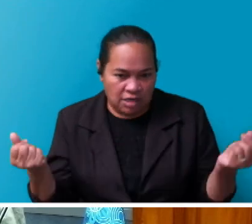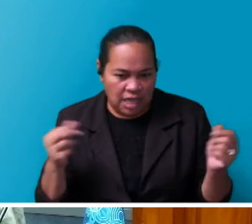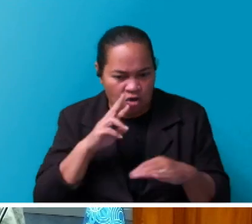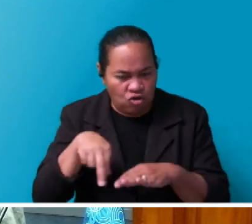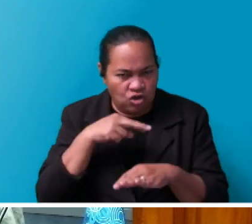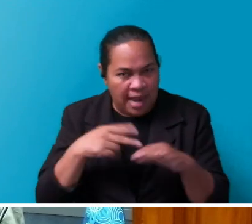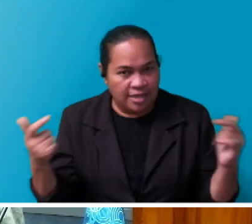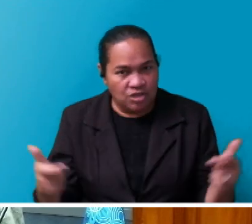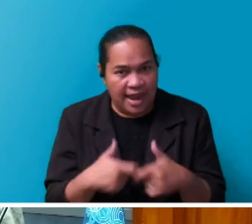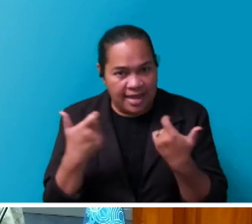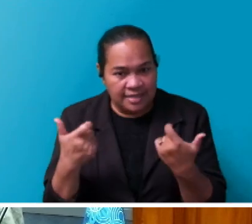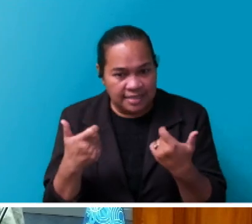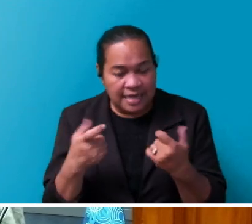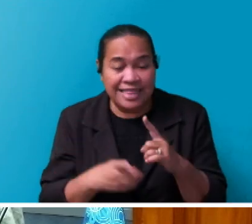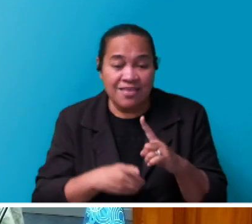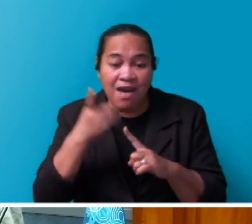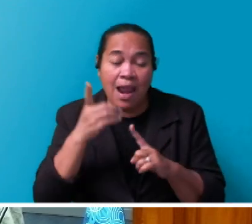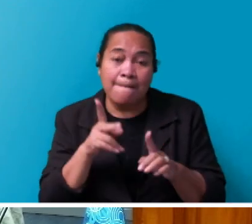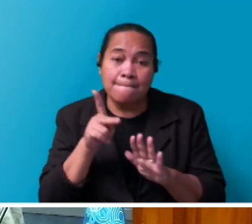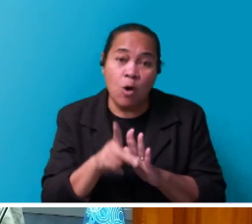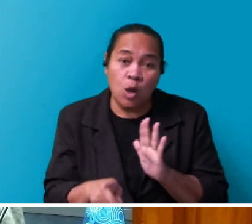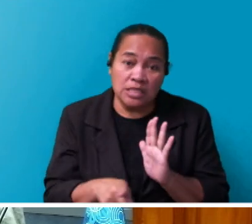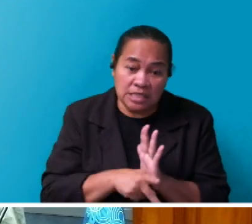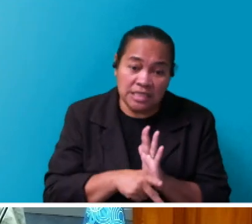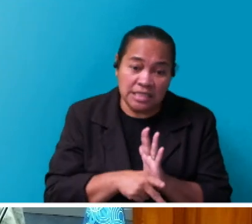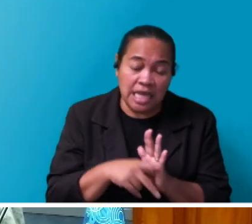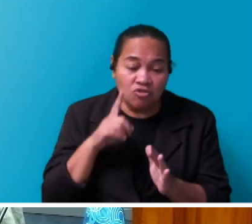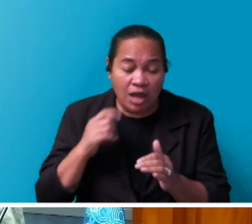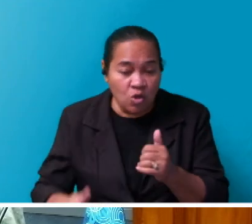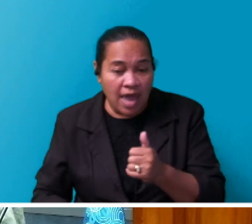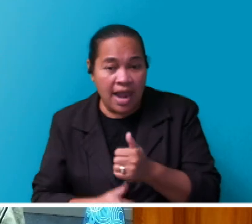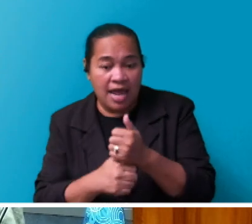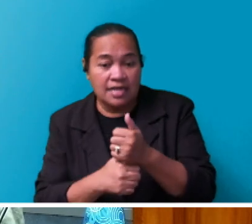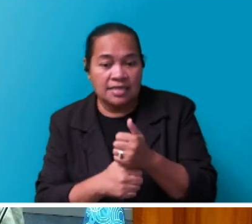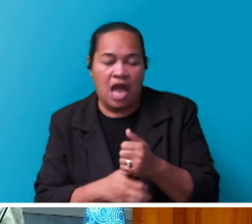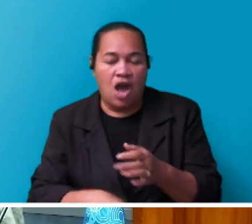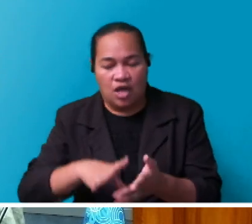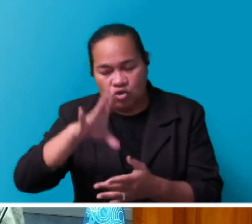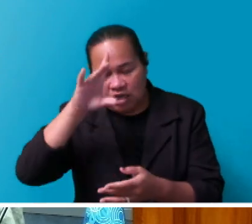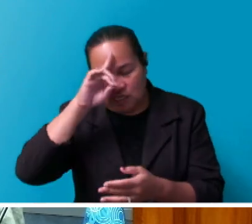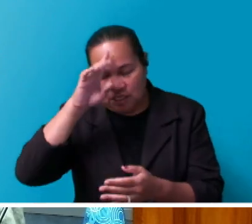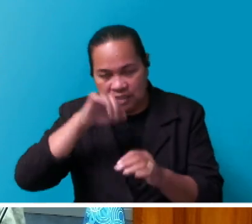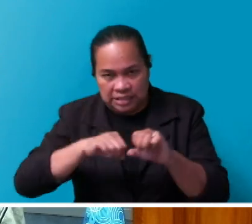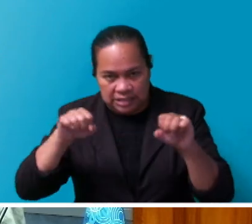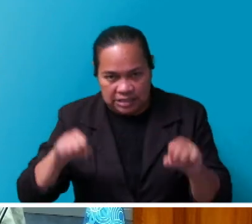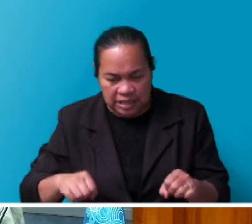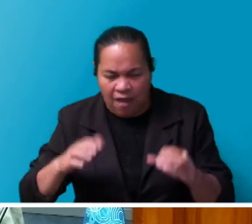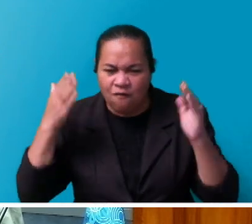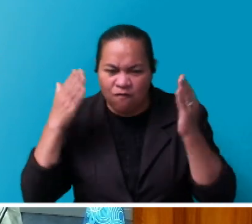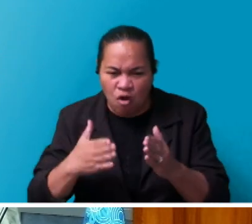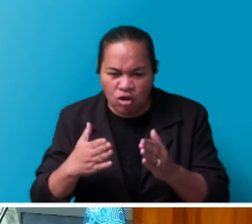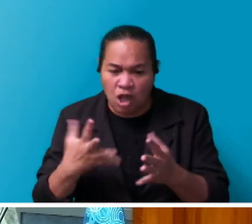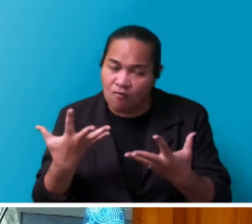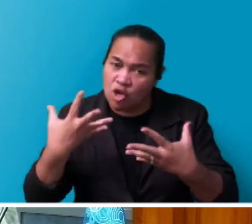challenges, develop policies, and enhance our education system. It focused on